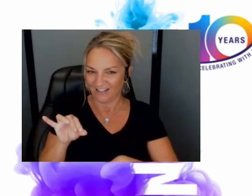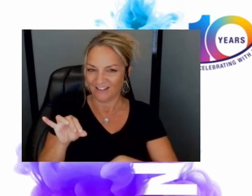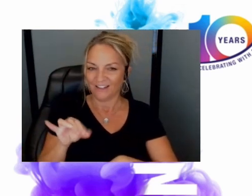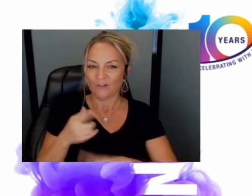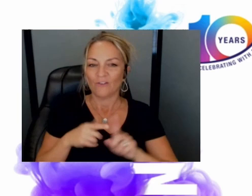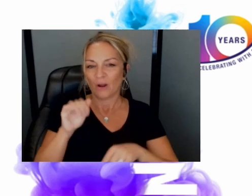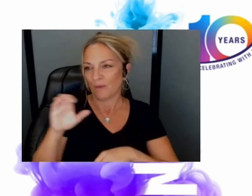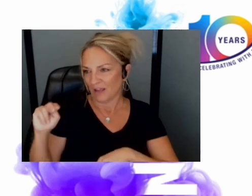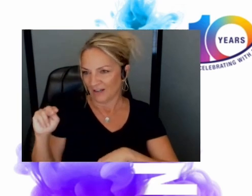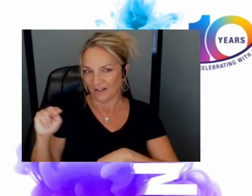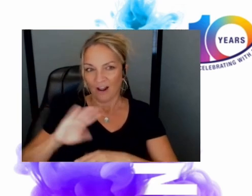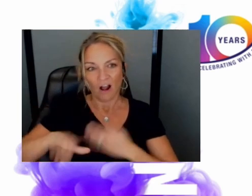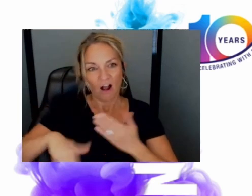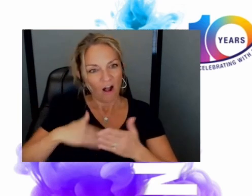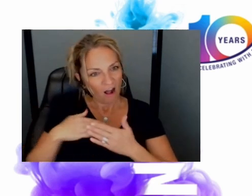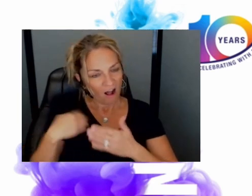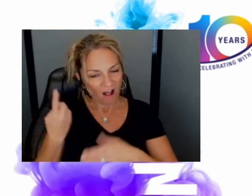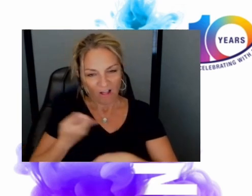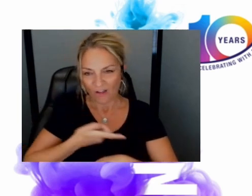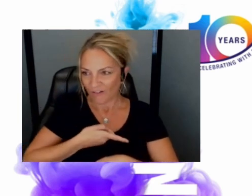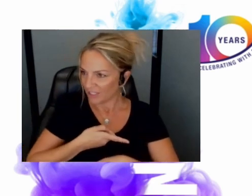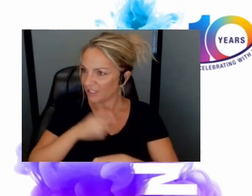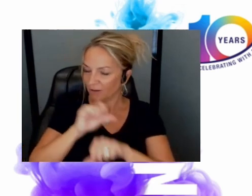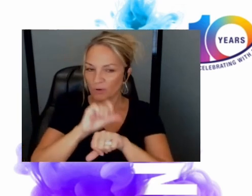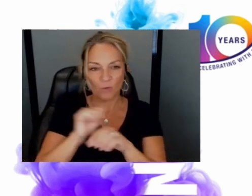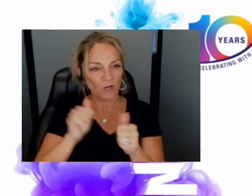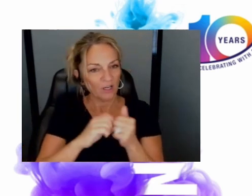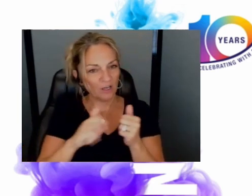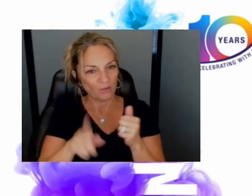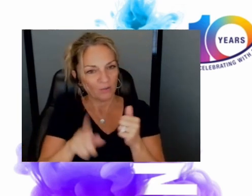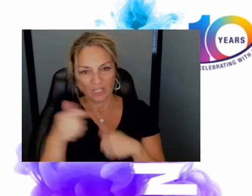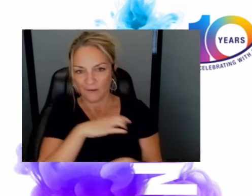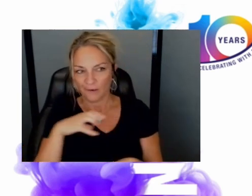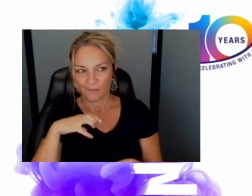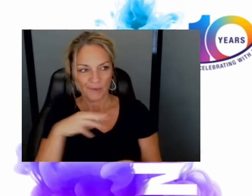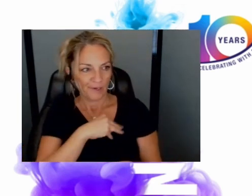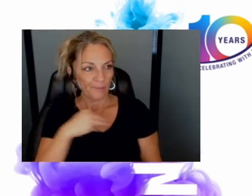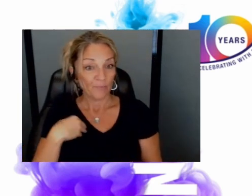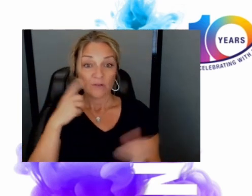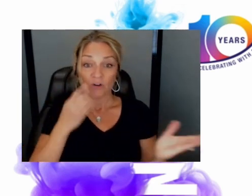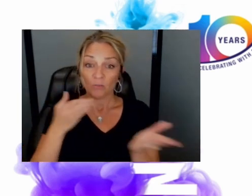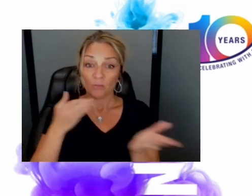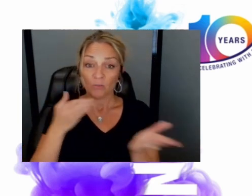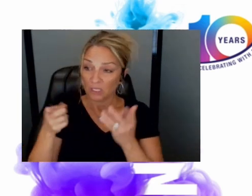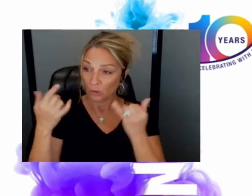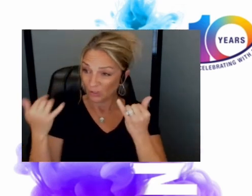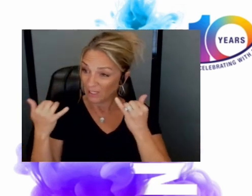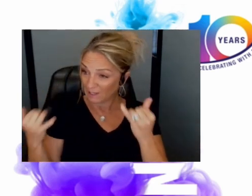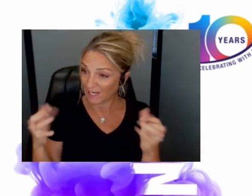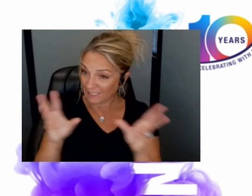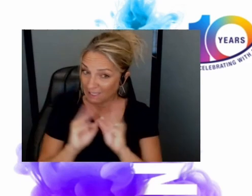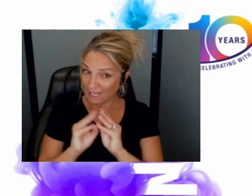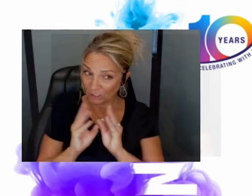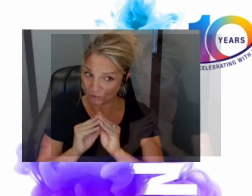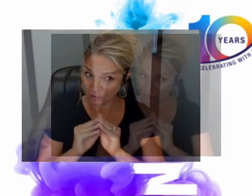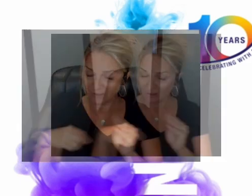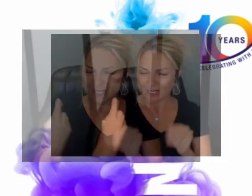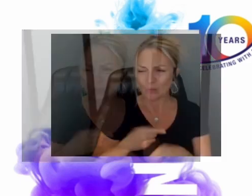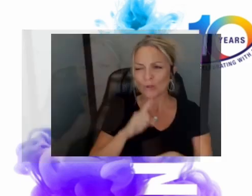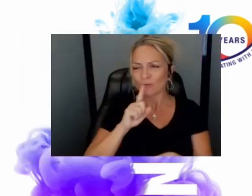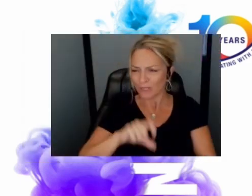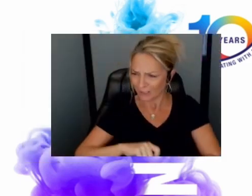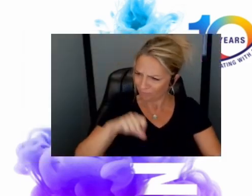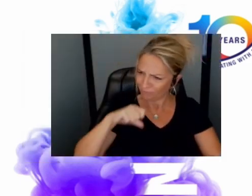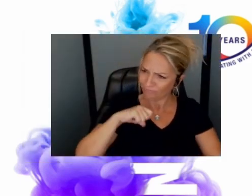us have been working with the rest of our committee members to bring you today's session, and we're really prideful of